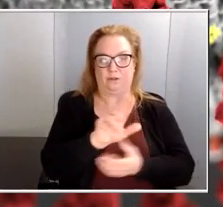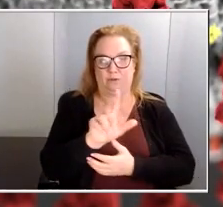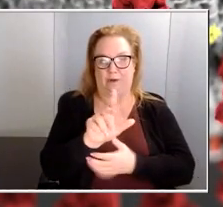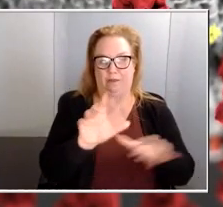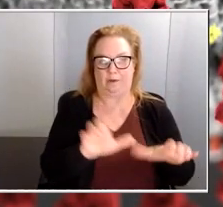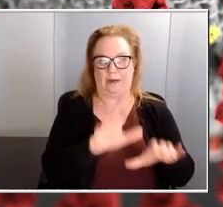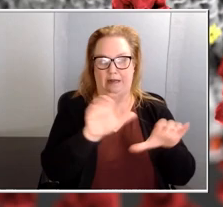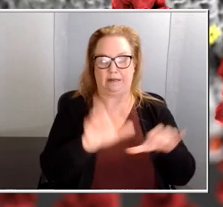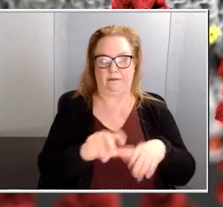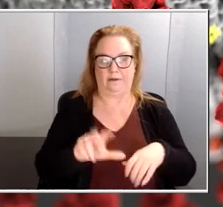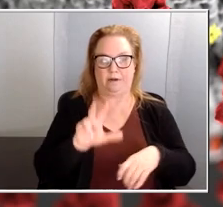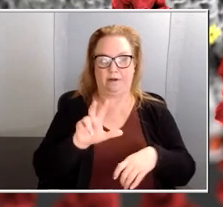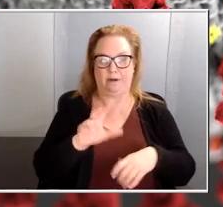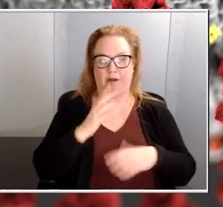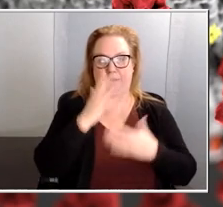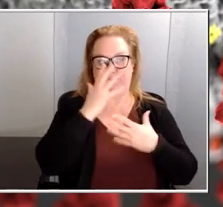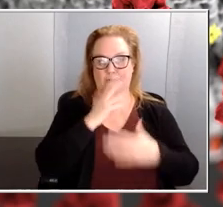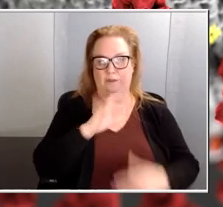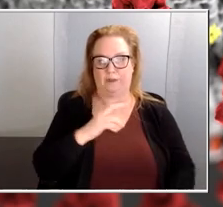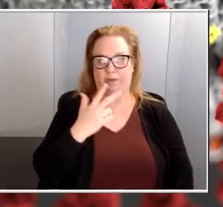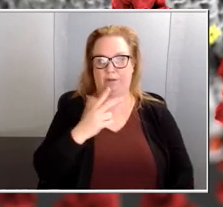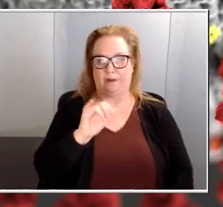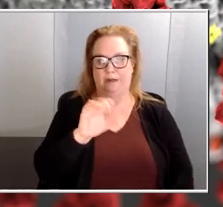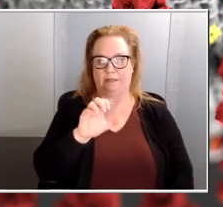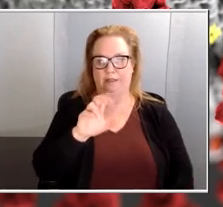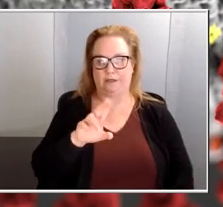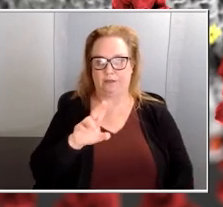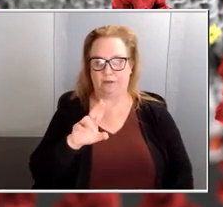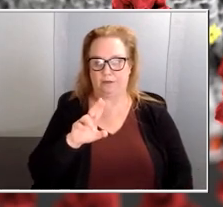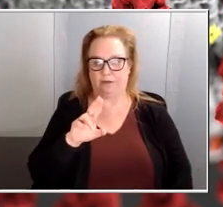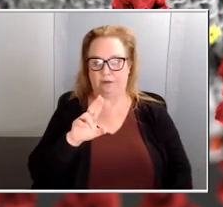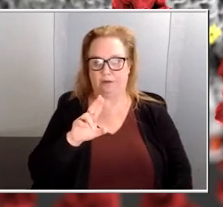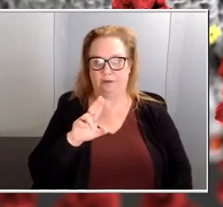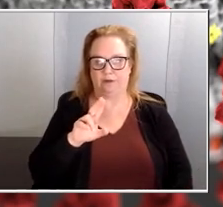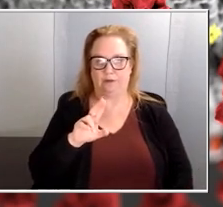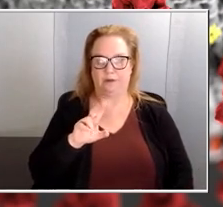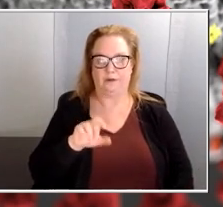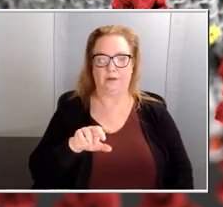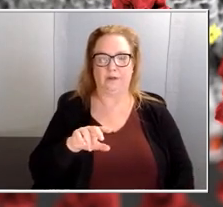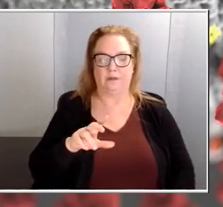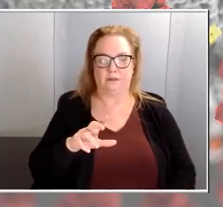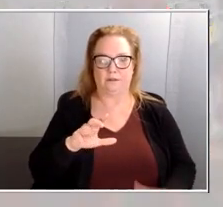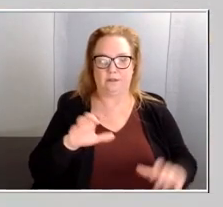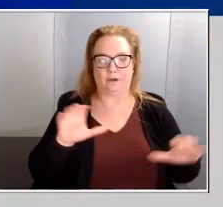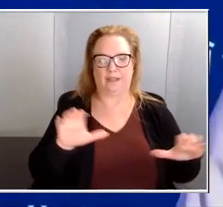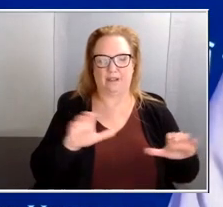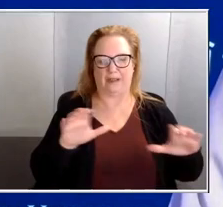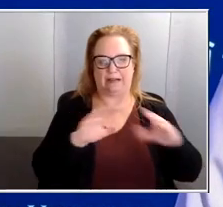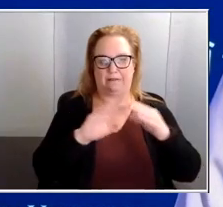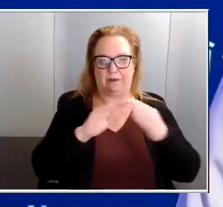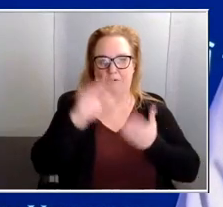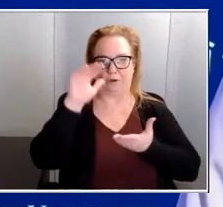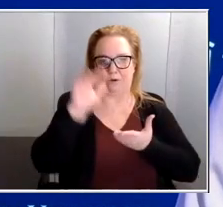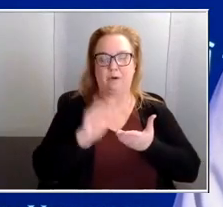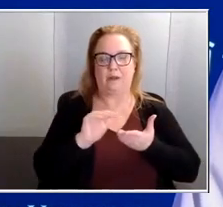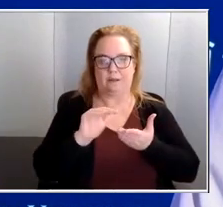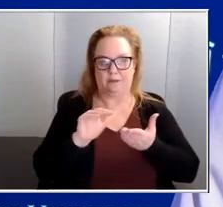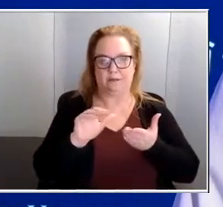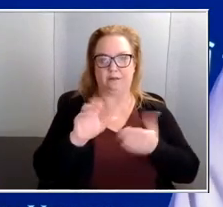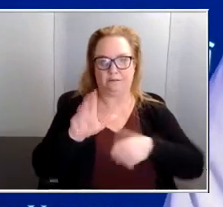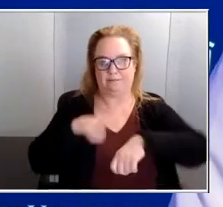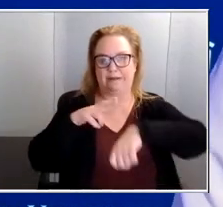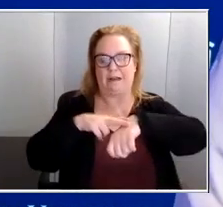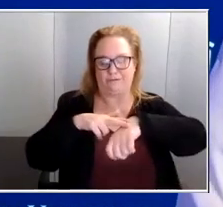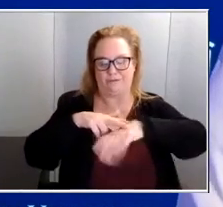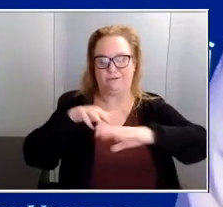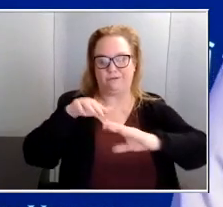23 active. Unfortunately, 3 in the ICU and 2 on the ventilator. So those active numbers are going down. That would coincide with national trends